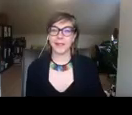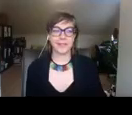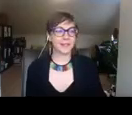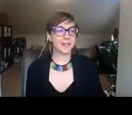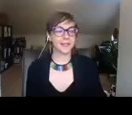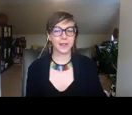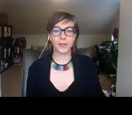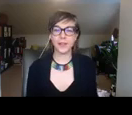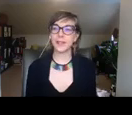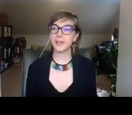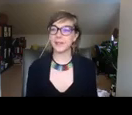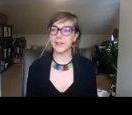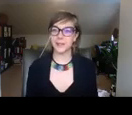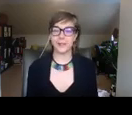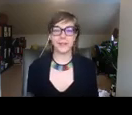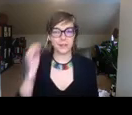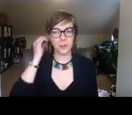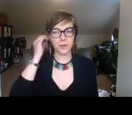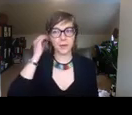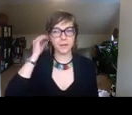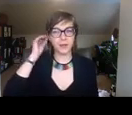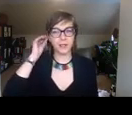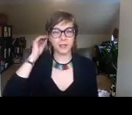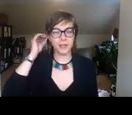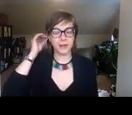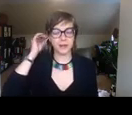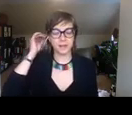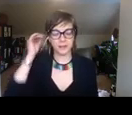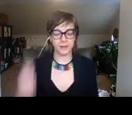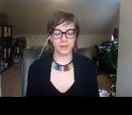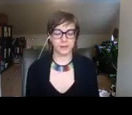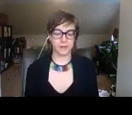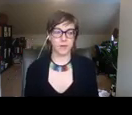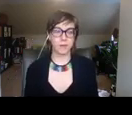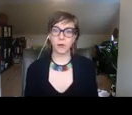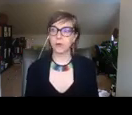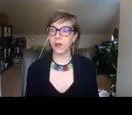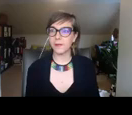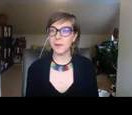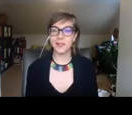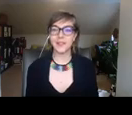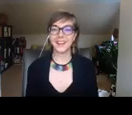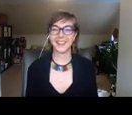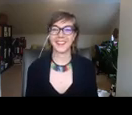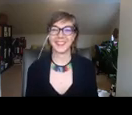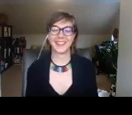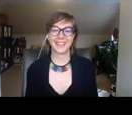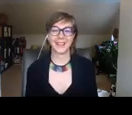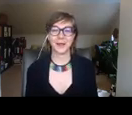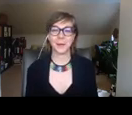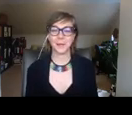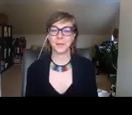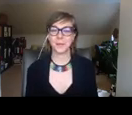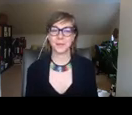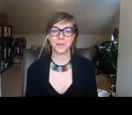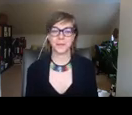Okay, does that look good? Can you see the top of that? If I can just get a vocal confirmation, that